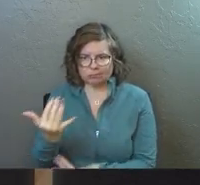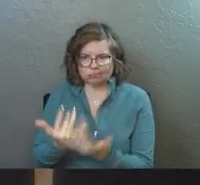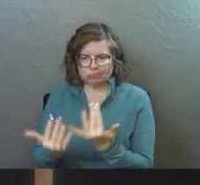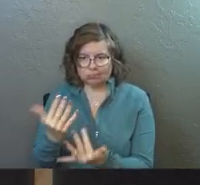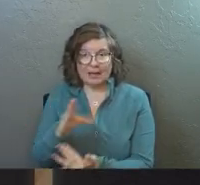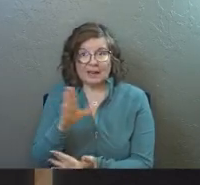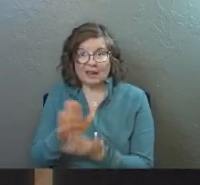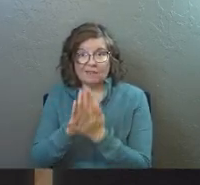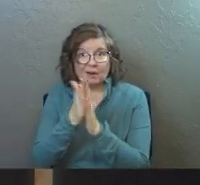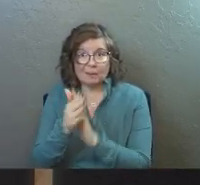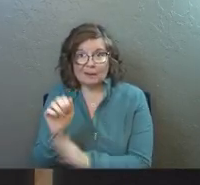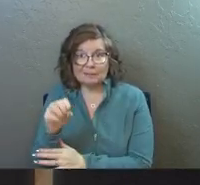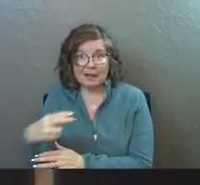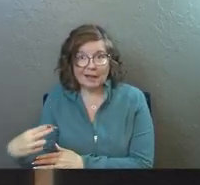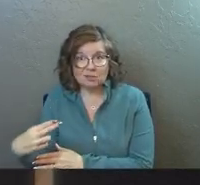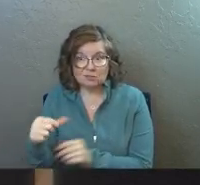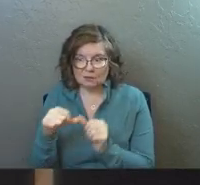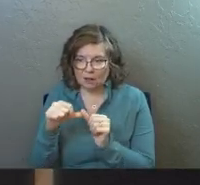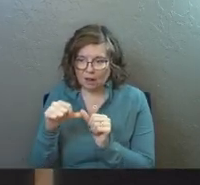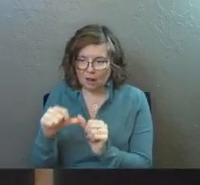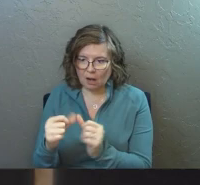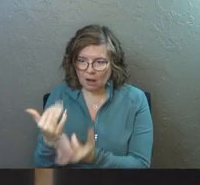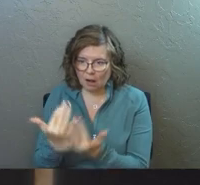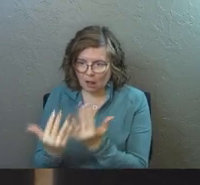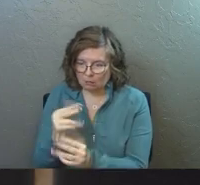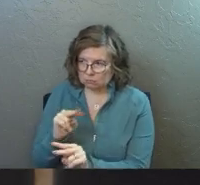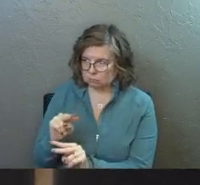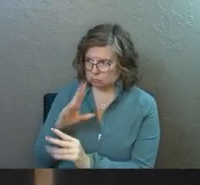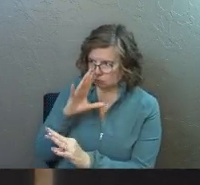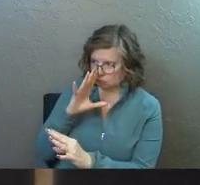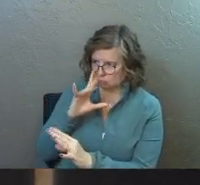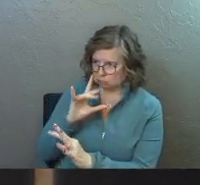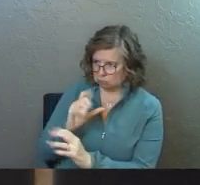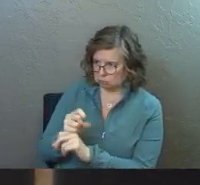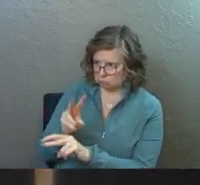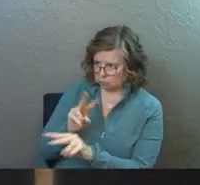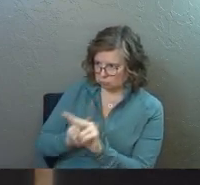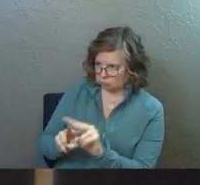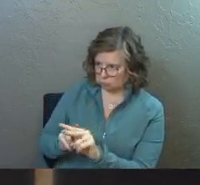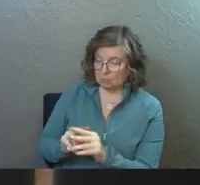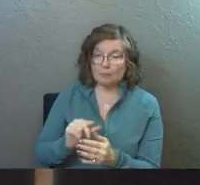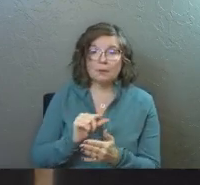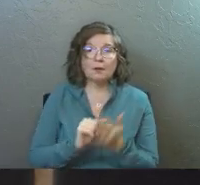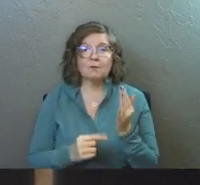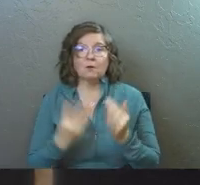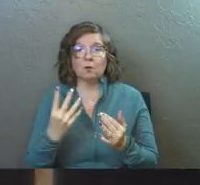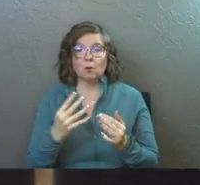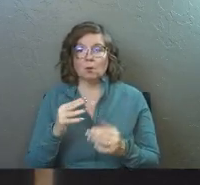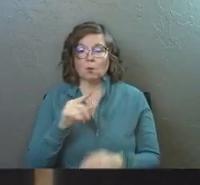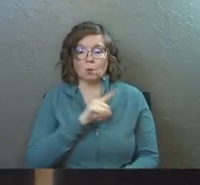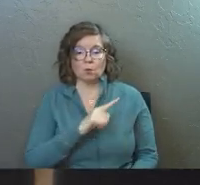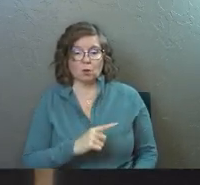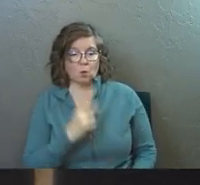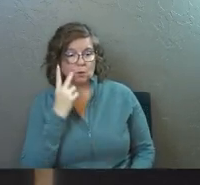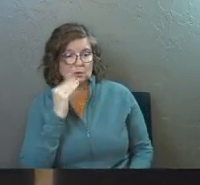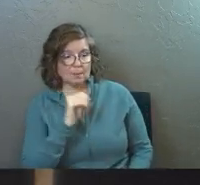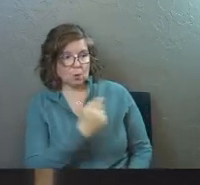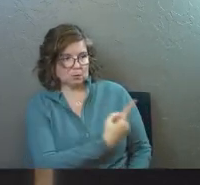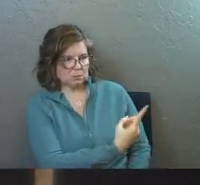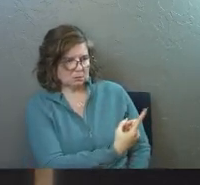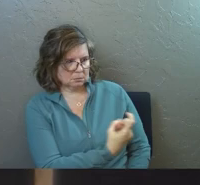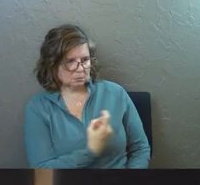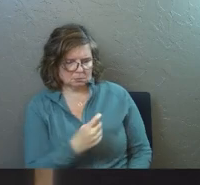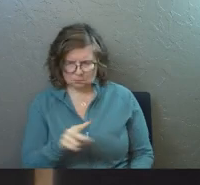to ash. It never stops. It gets his attention because it would get yours. Verse 4, when the Lord saw Moses coming to take a closer